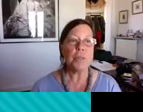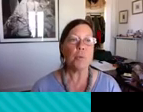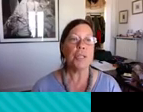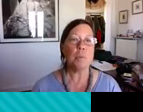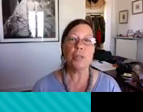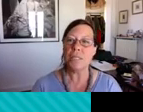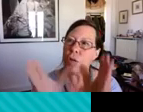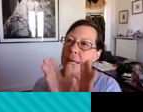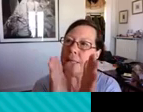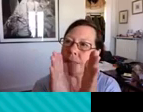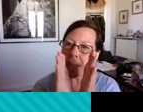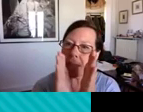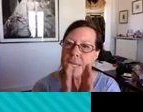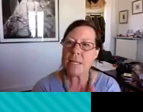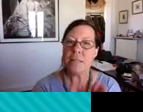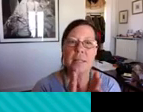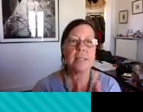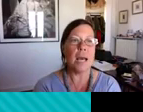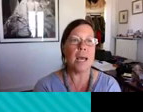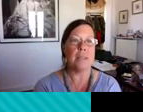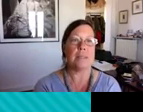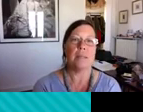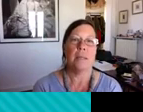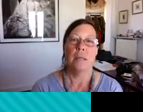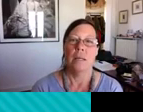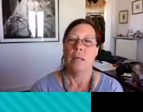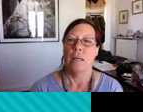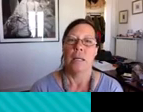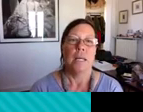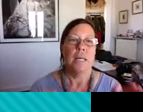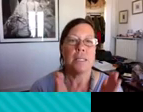what the Reuters report says. Again, stick to the science.